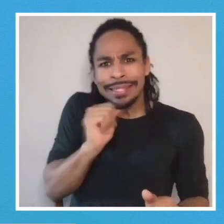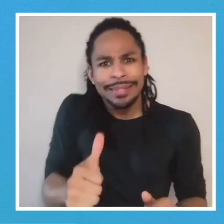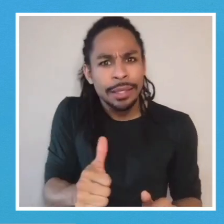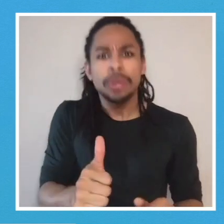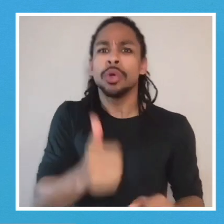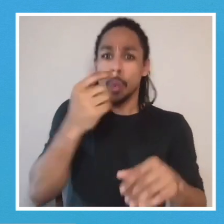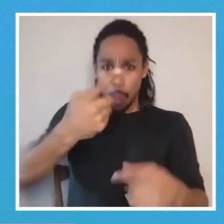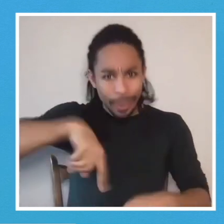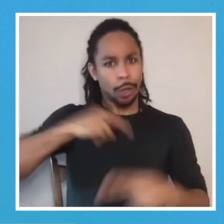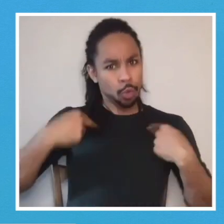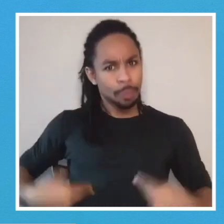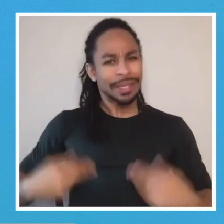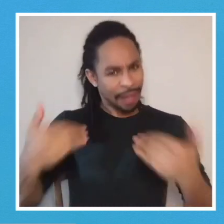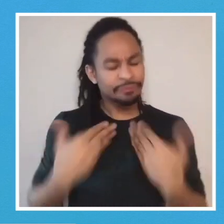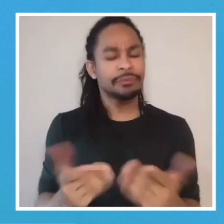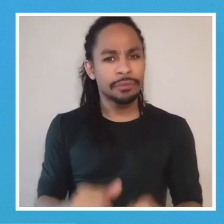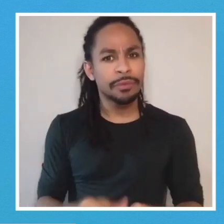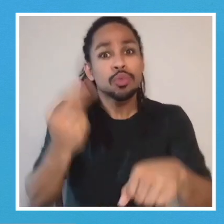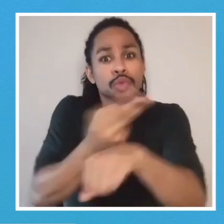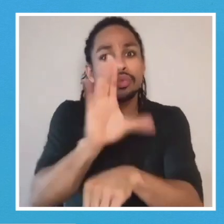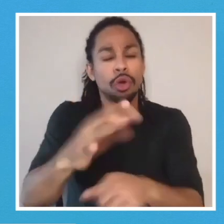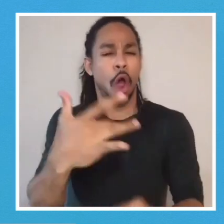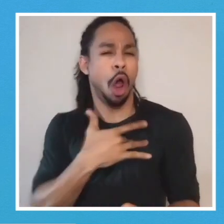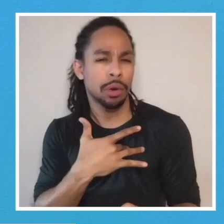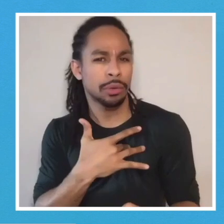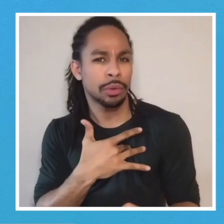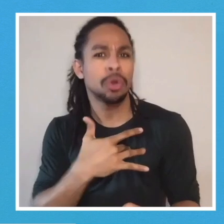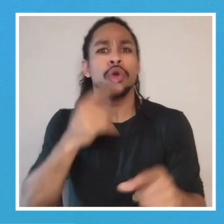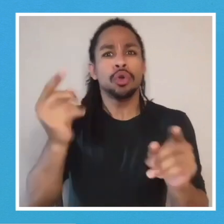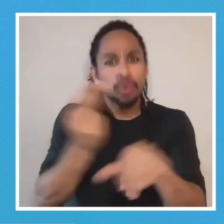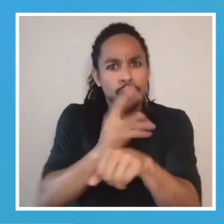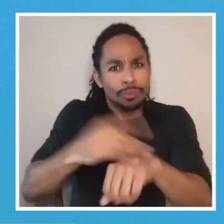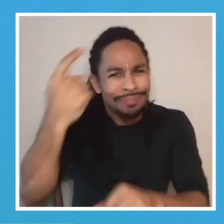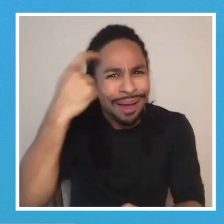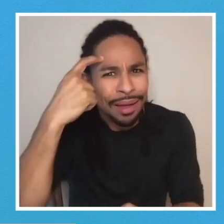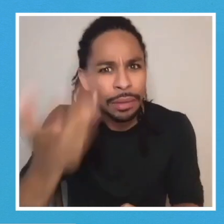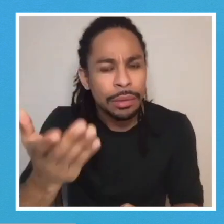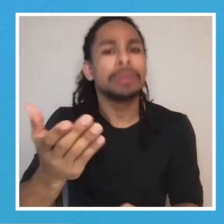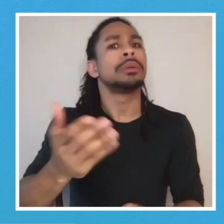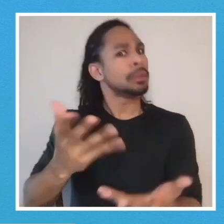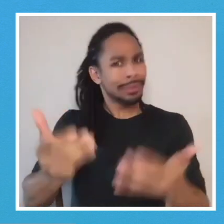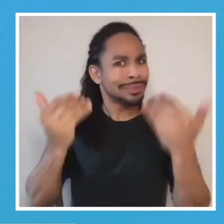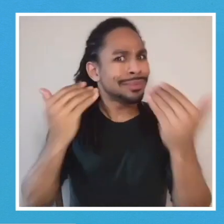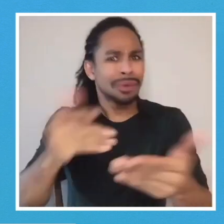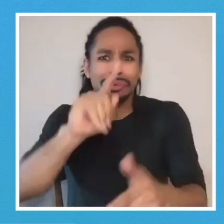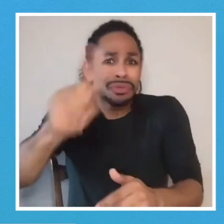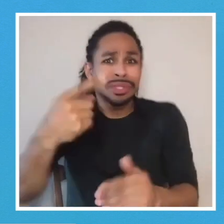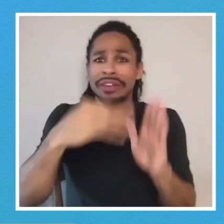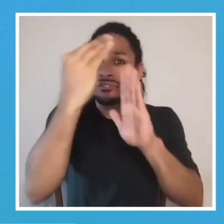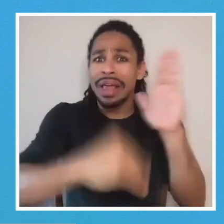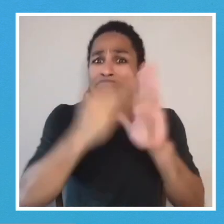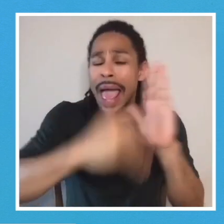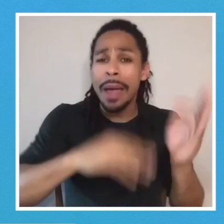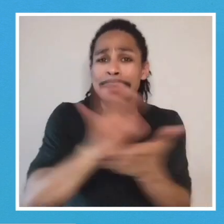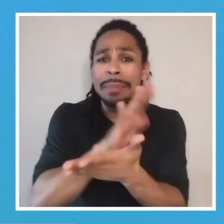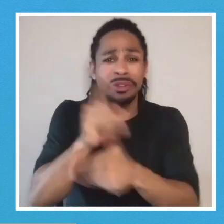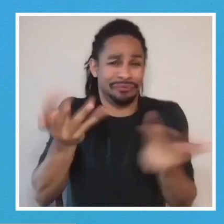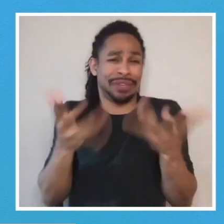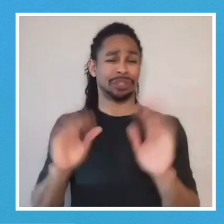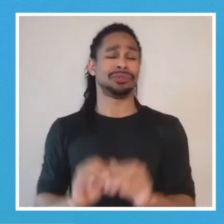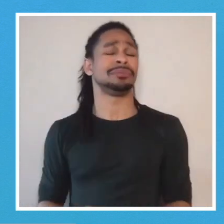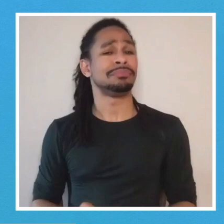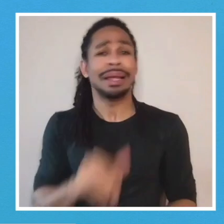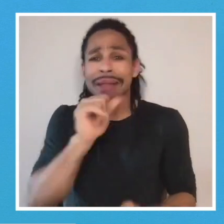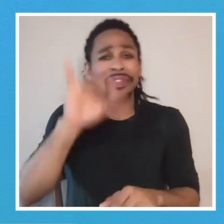what you know, and take those actions. If you actually think about it, it's only a couple of pieces of paper you got to fill out and you're done. It's not